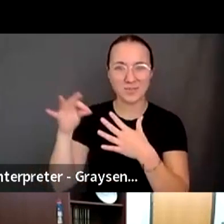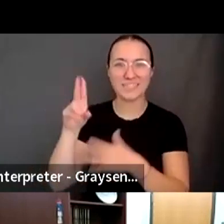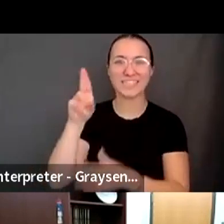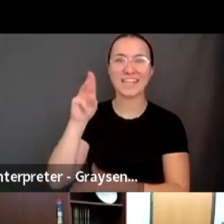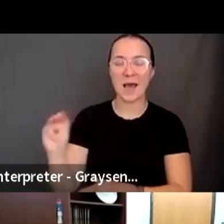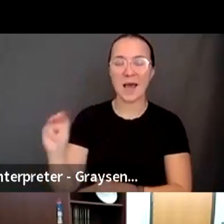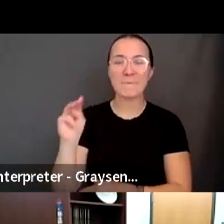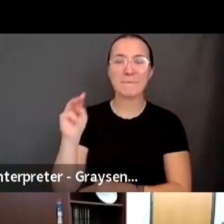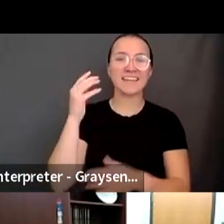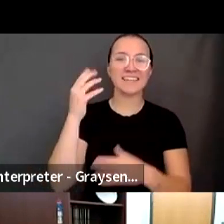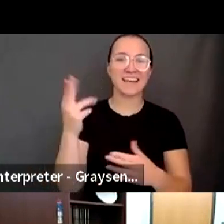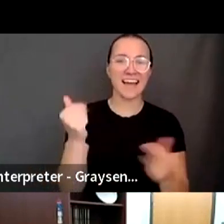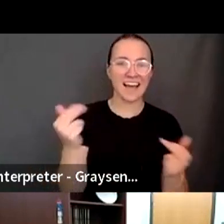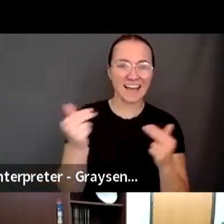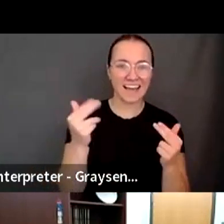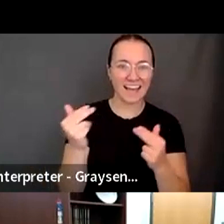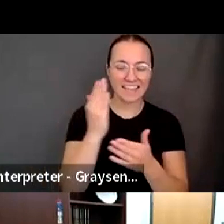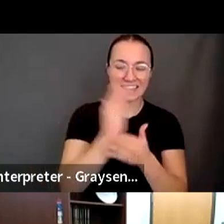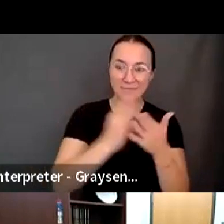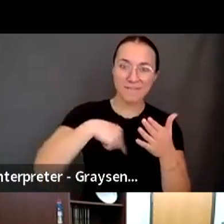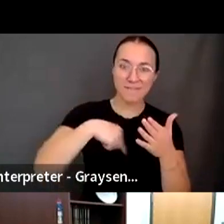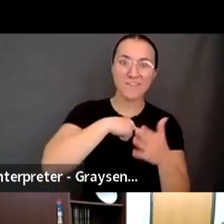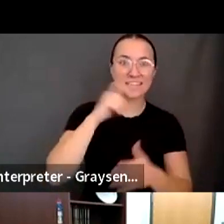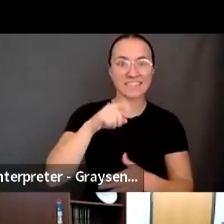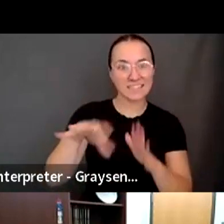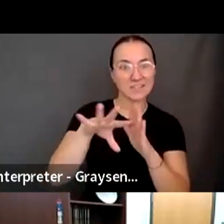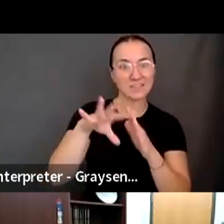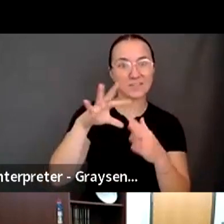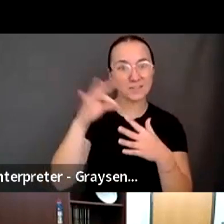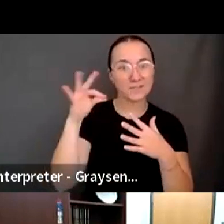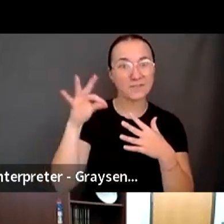If anybody, some of us have to vote for disregard this choice.